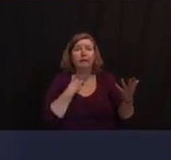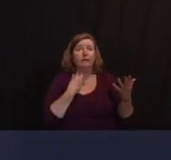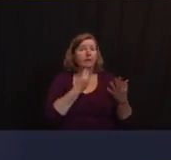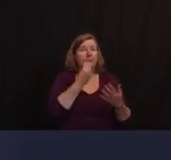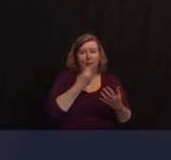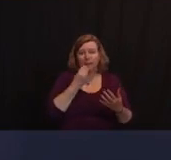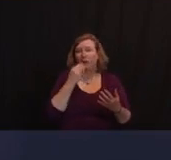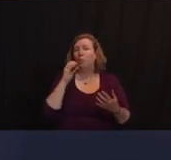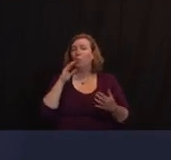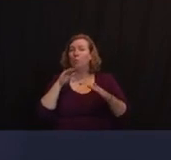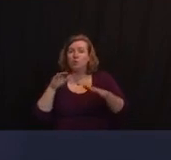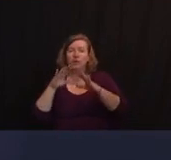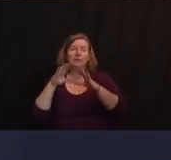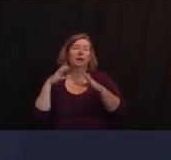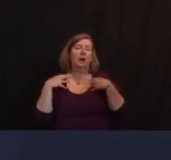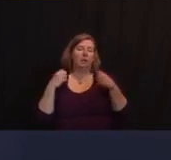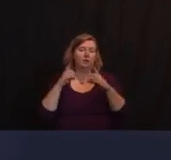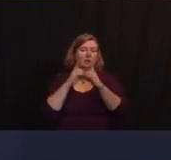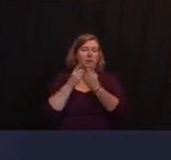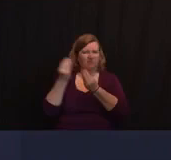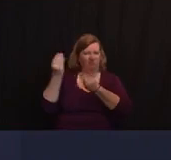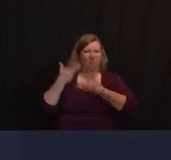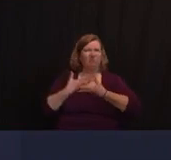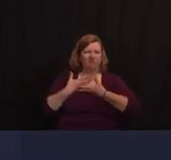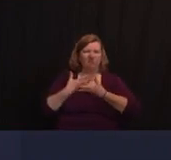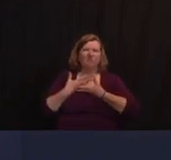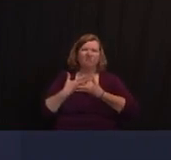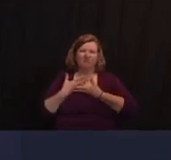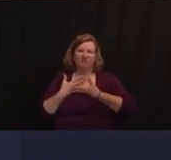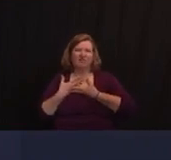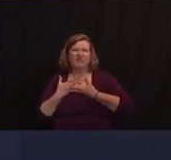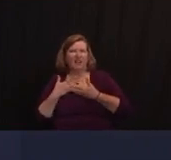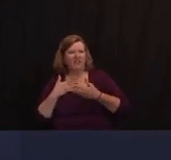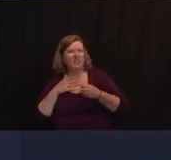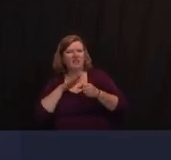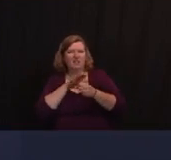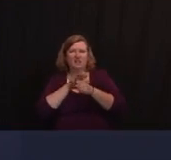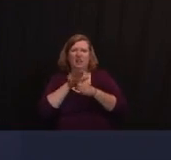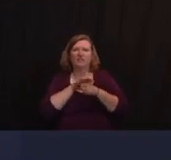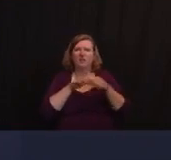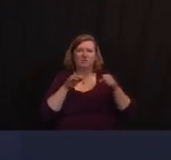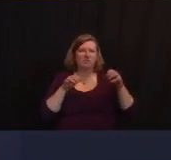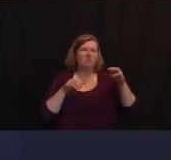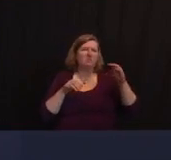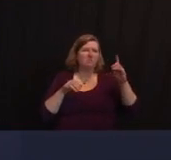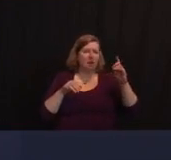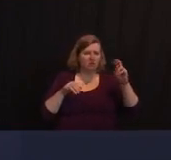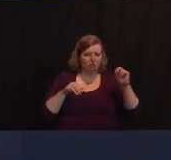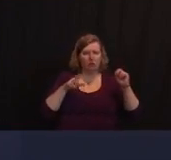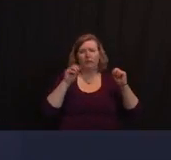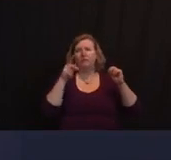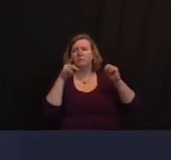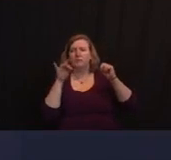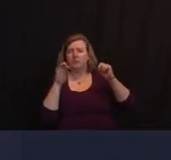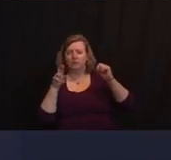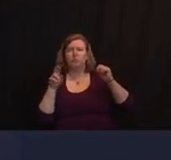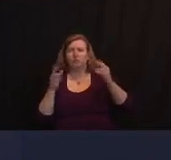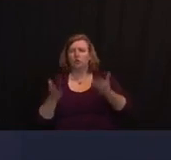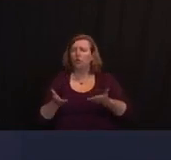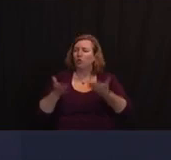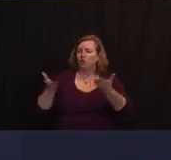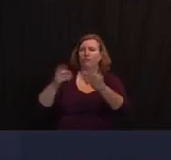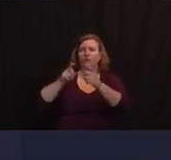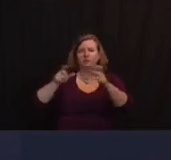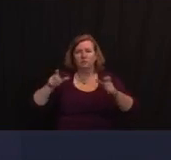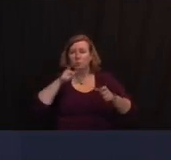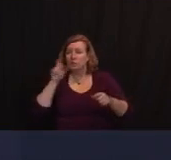departments have indicated that they should have enough Moderna and Pfizer vaccines to offer it to those who were scheduled for the